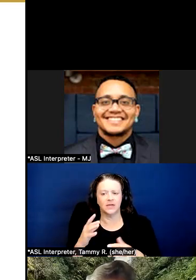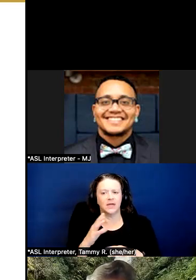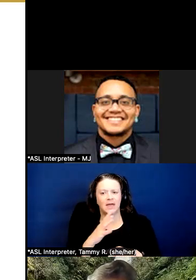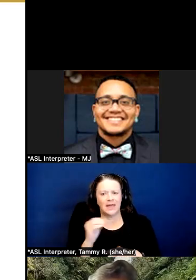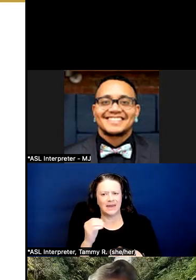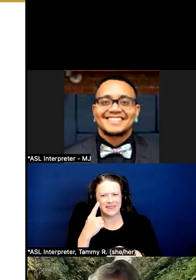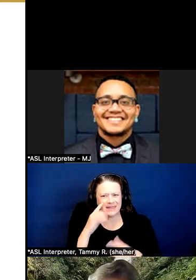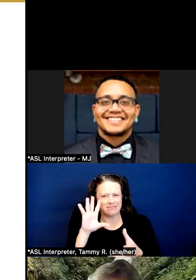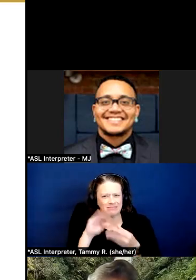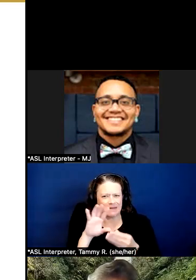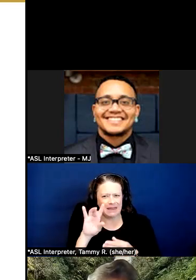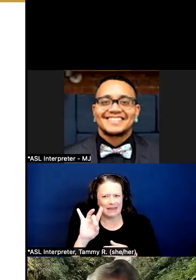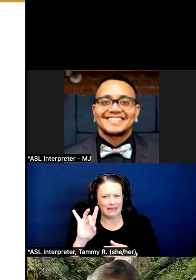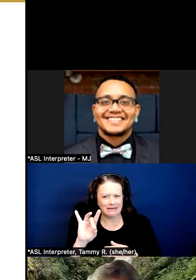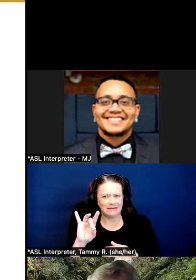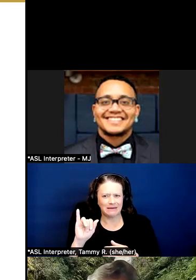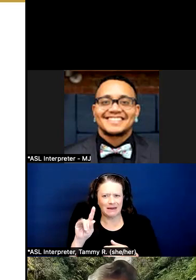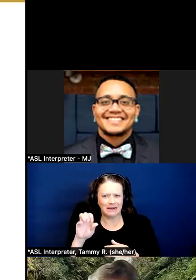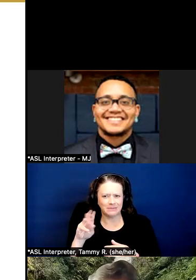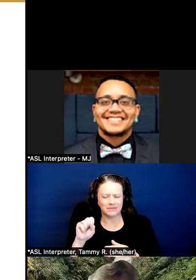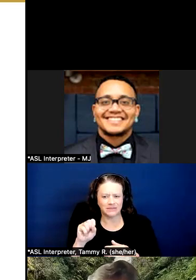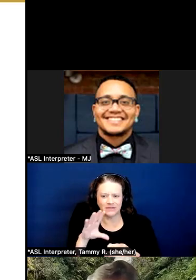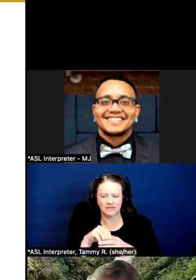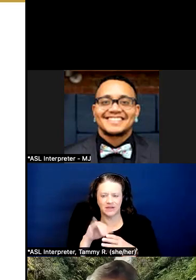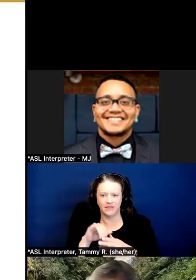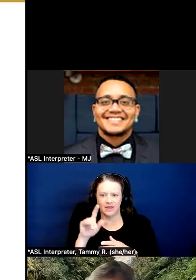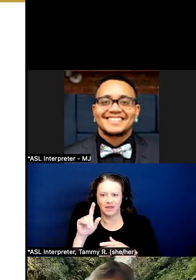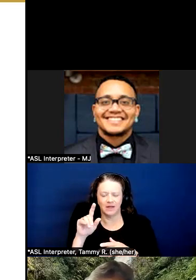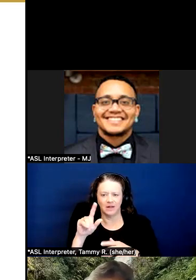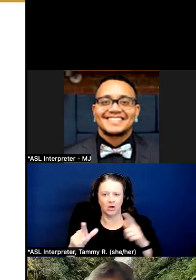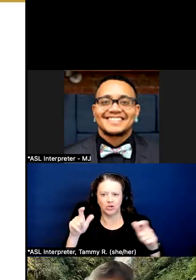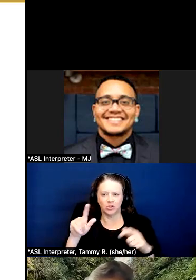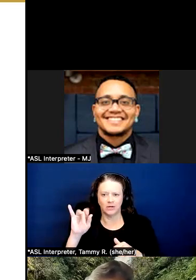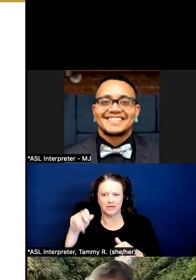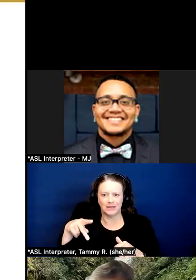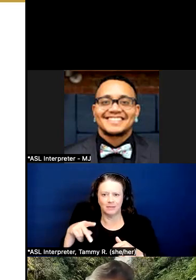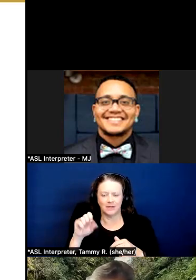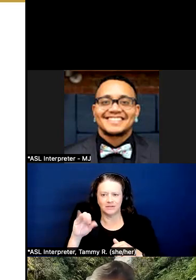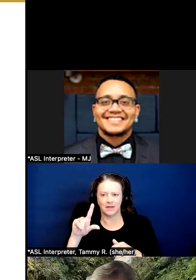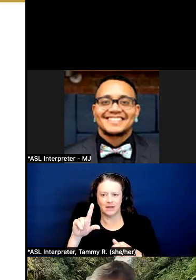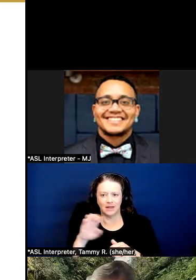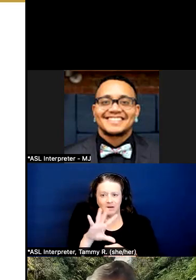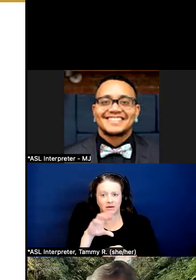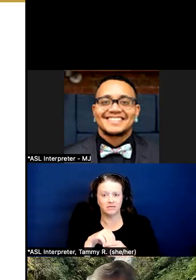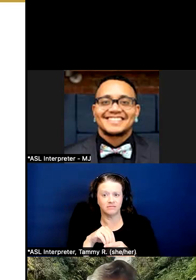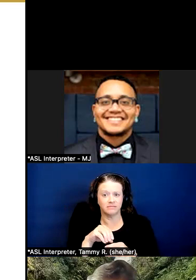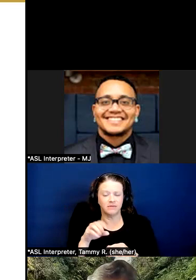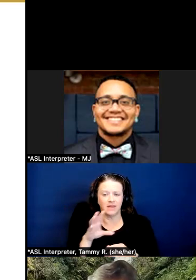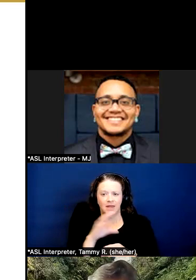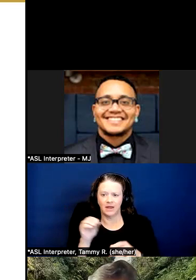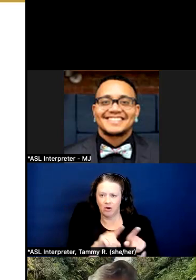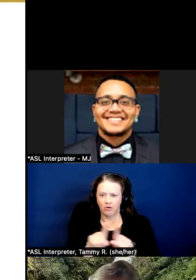head. But it is in the TIP's larger scale, and it's available in both English and